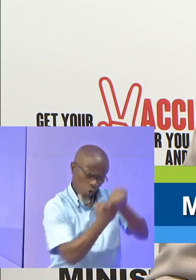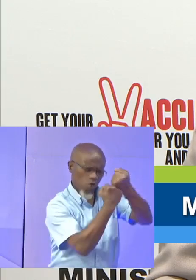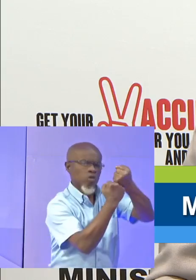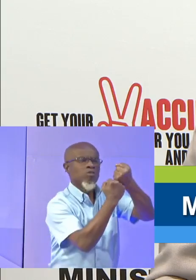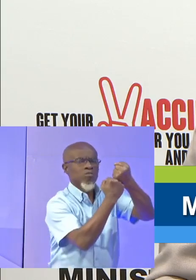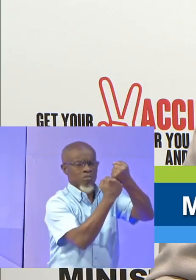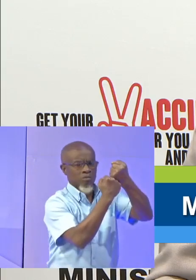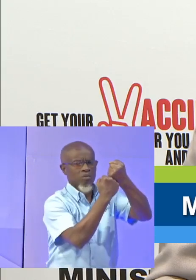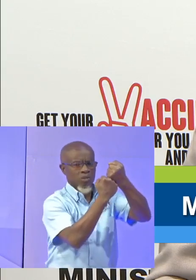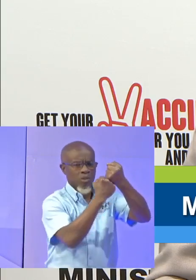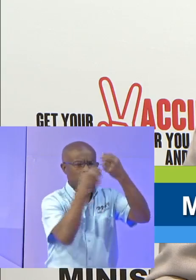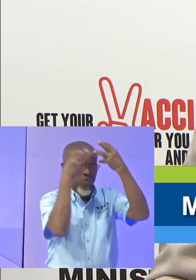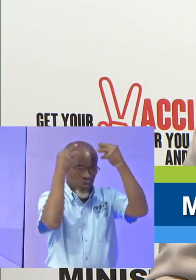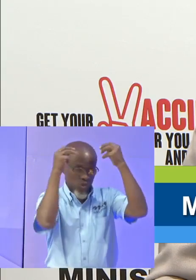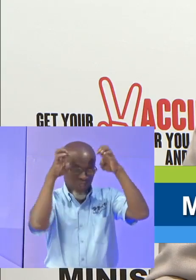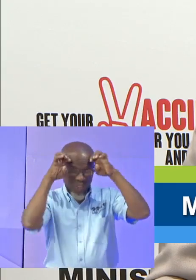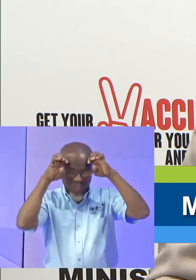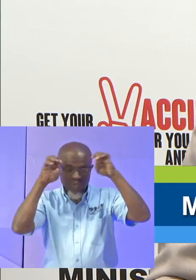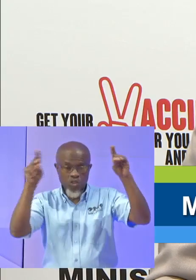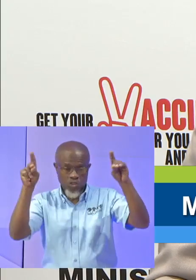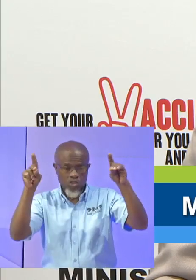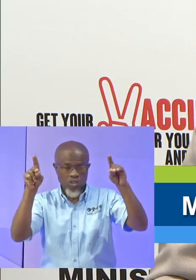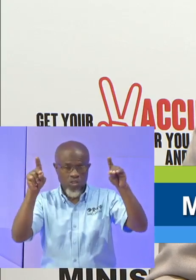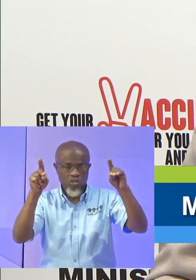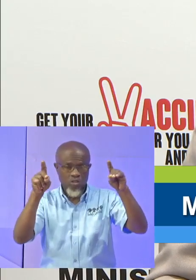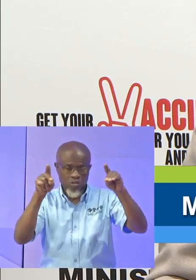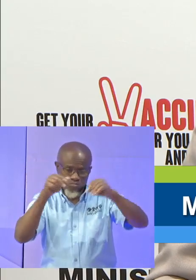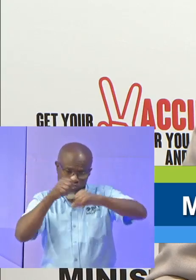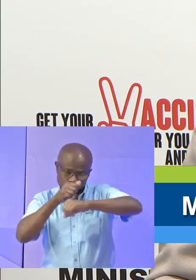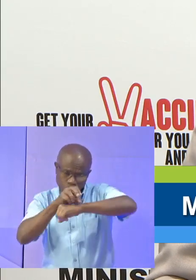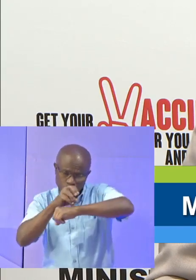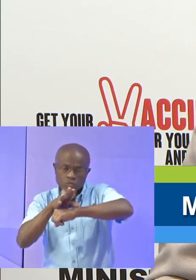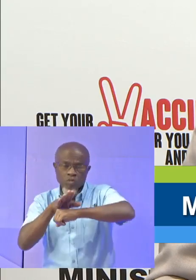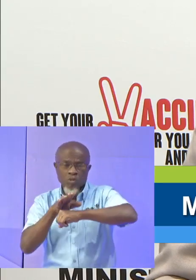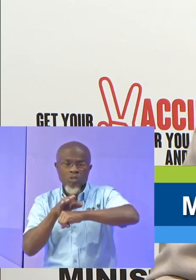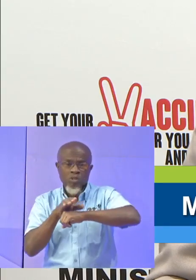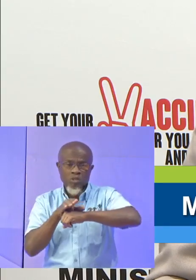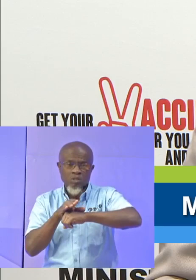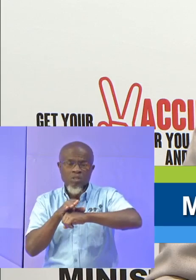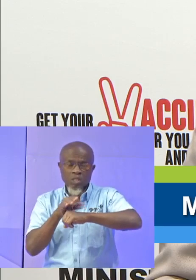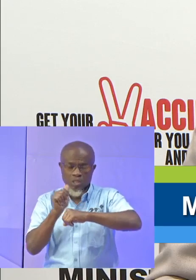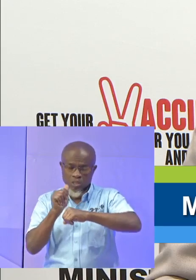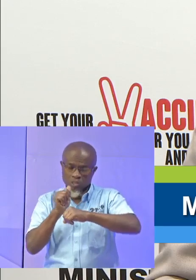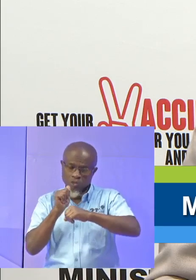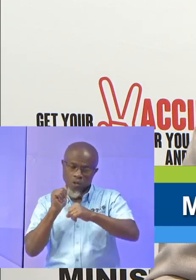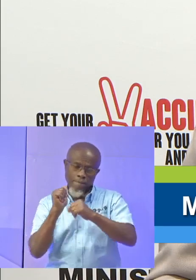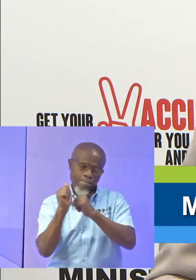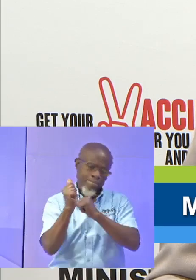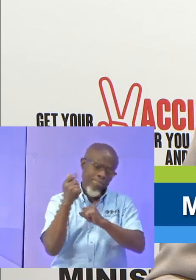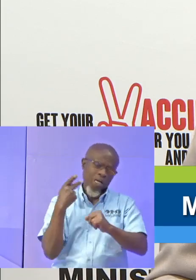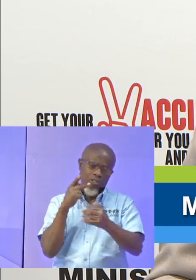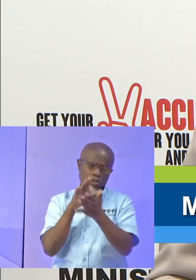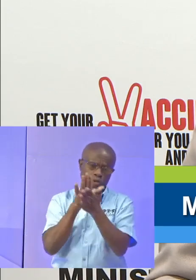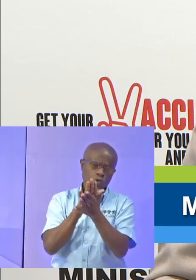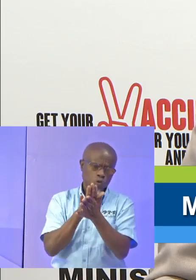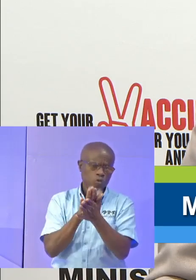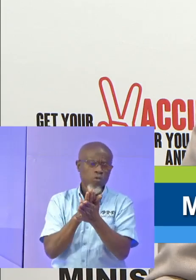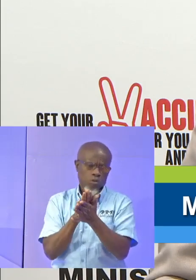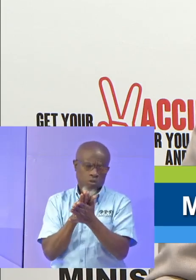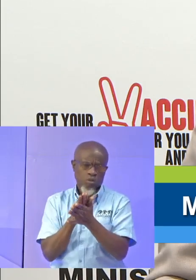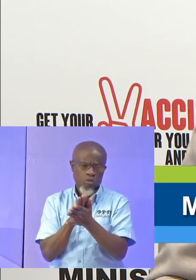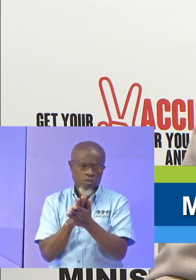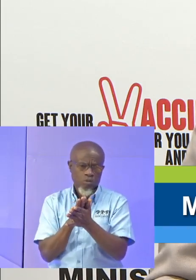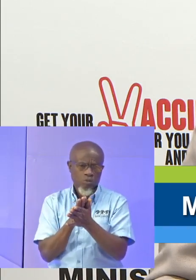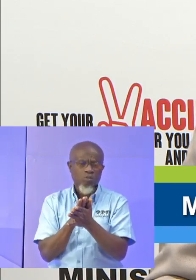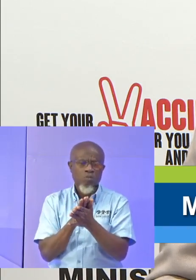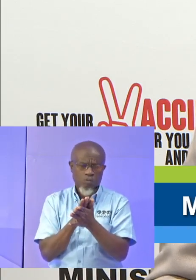in providing the advice that a return to school, to physical classes, whatever risks there